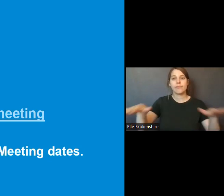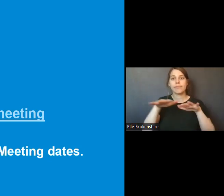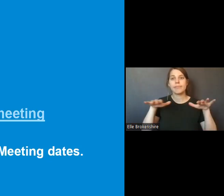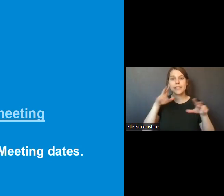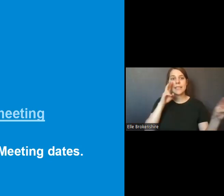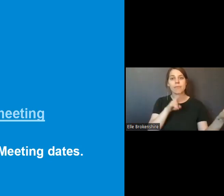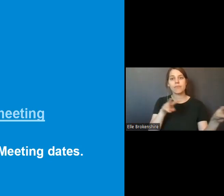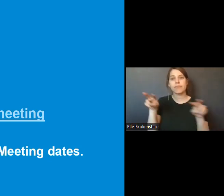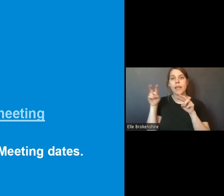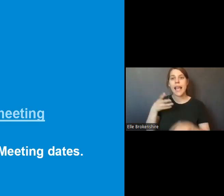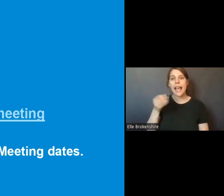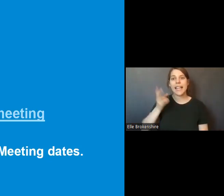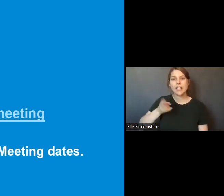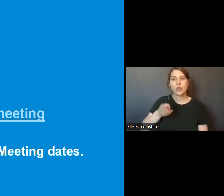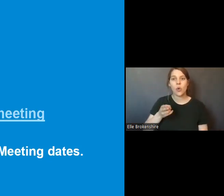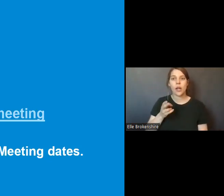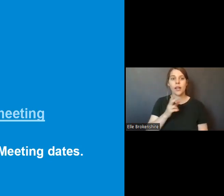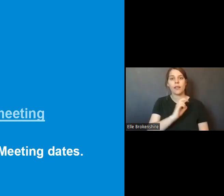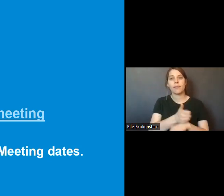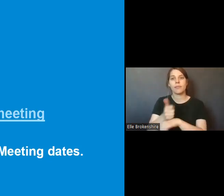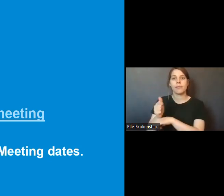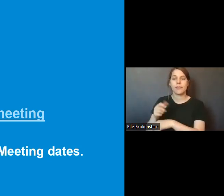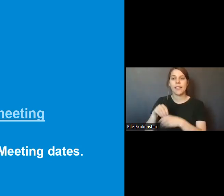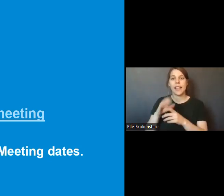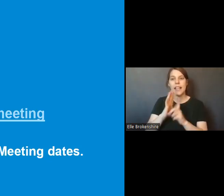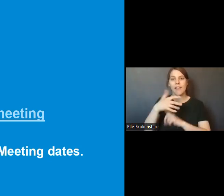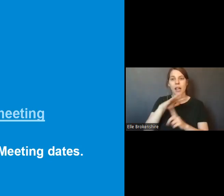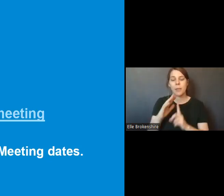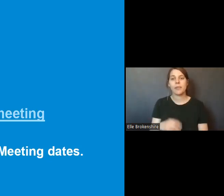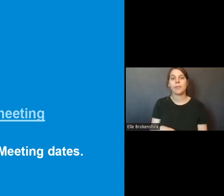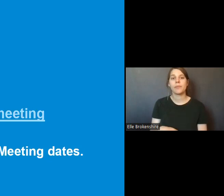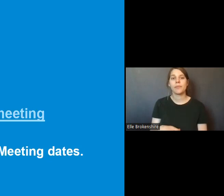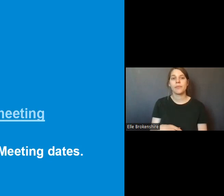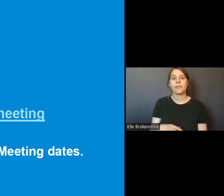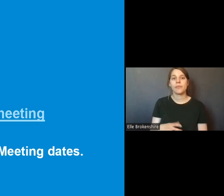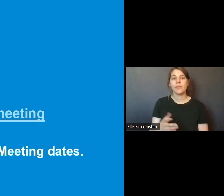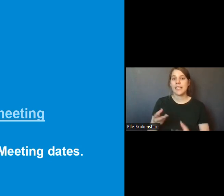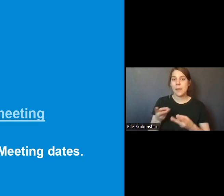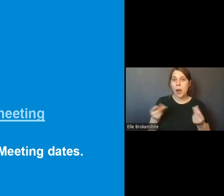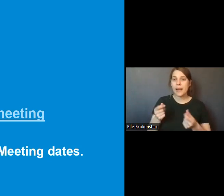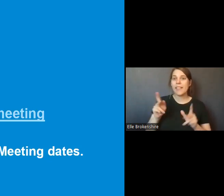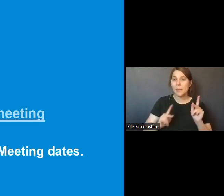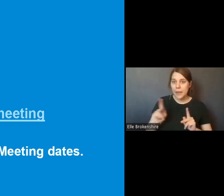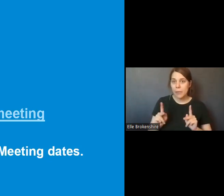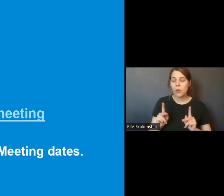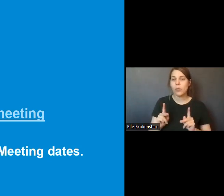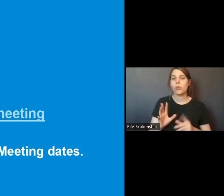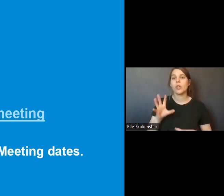environment. Public natural resources are the common property of the people, including generations yet to come."